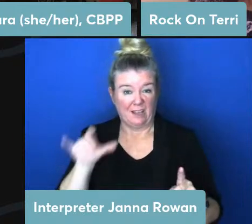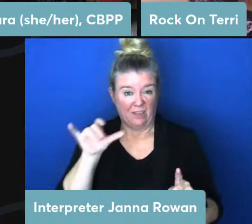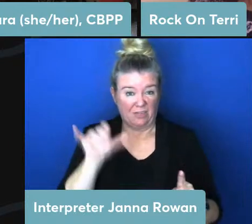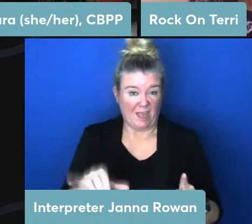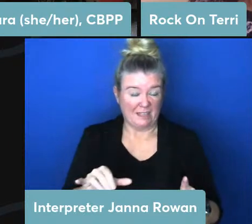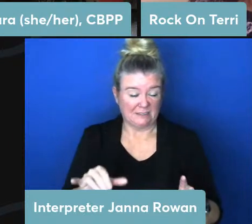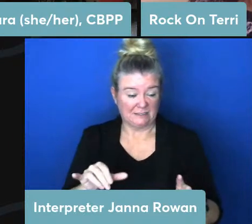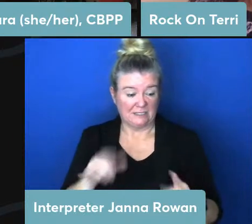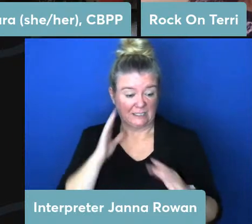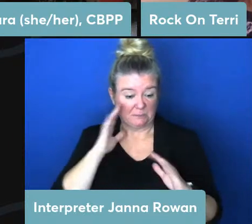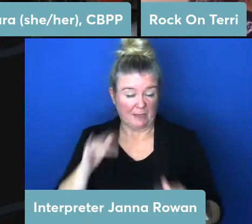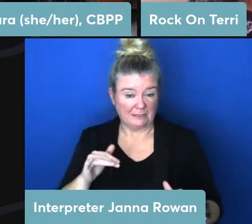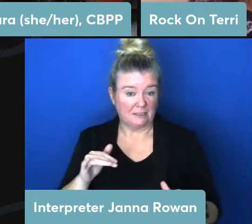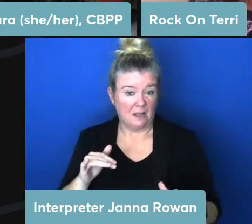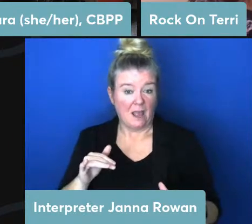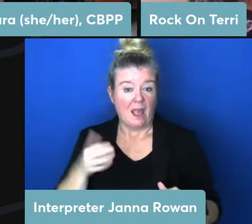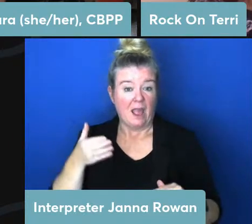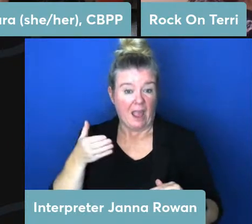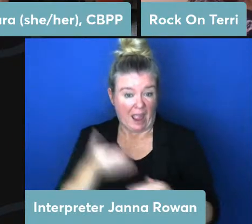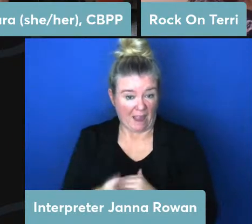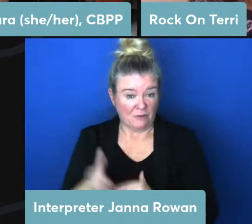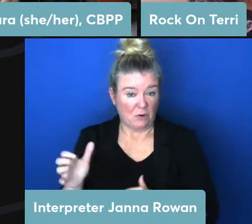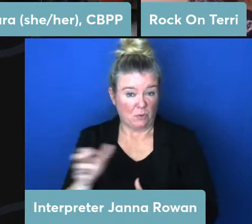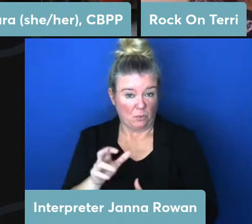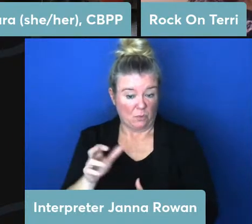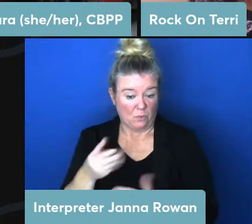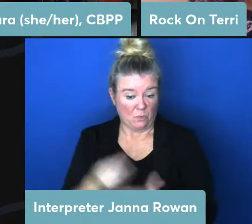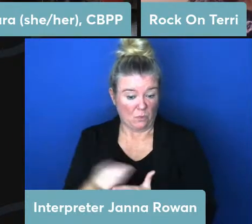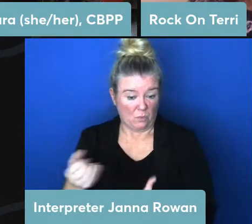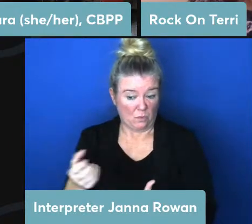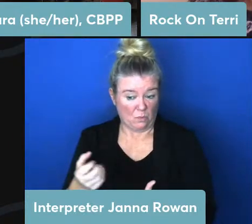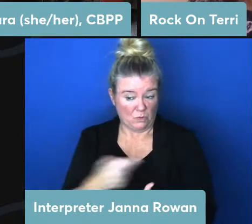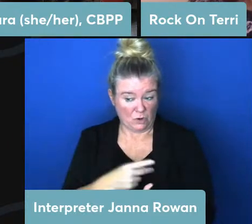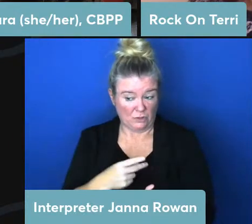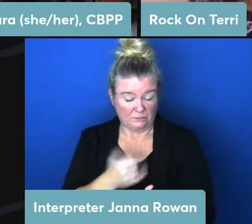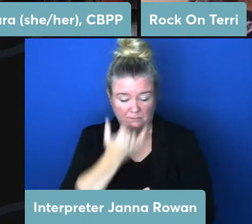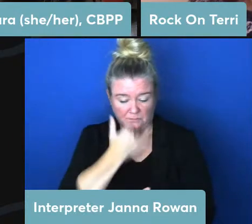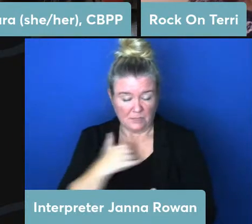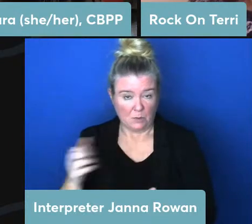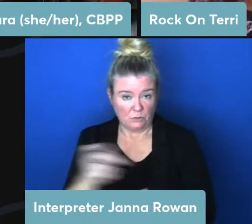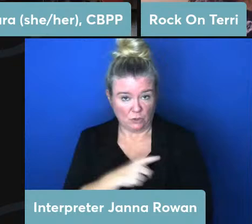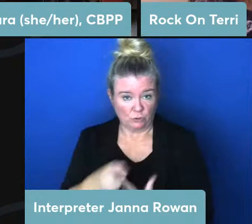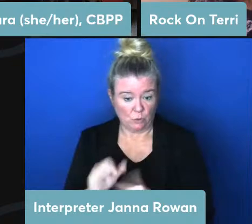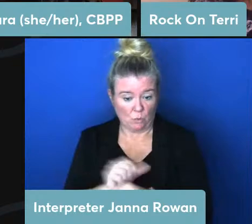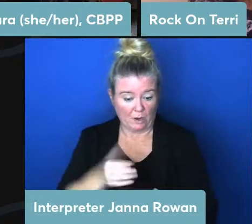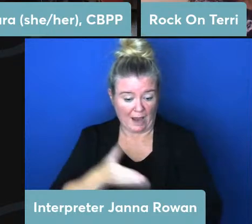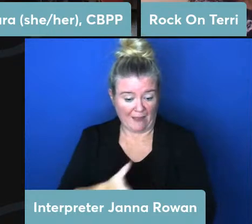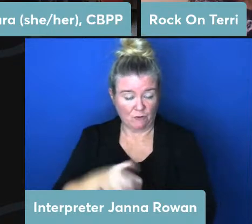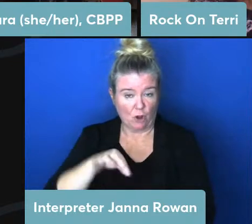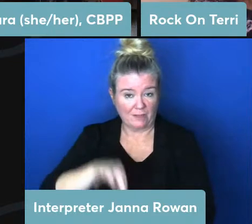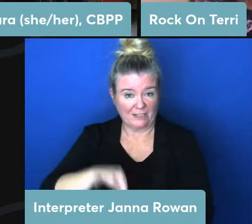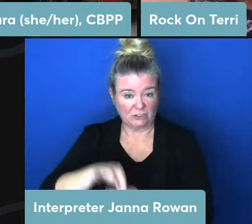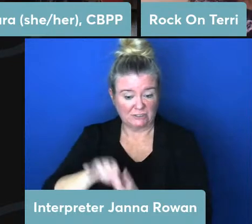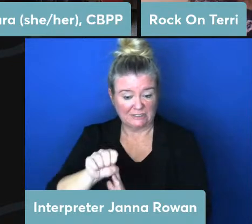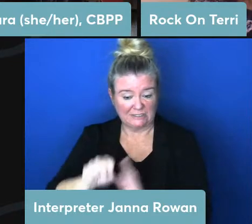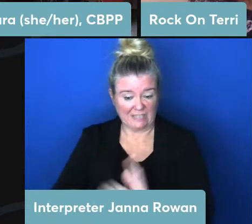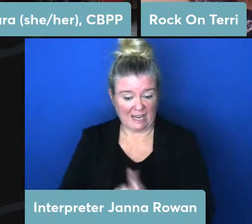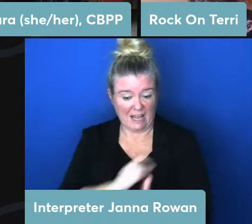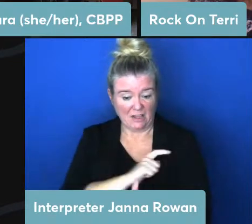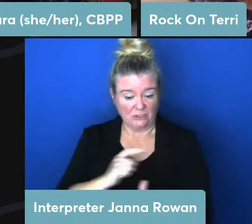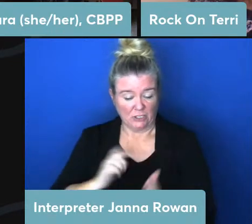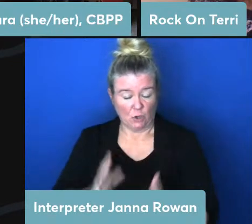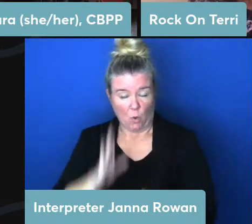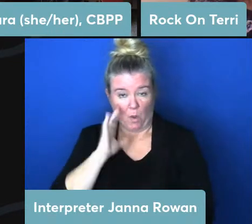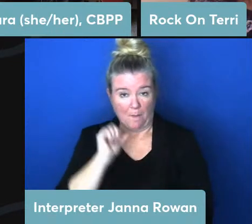because it's expected that after it returns to work after the elections, that the state legislature will pass a